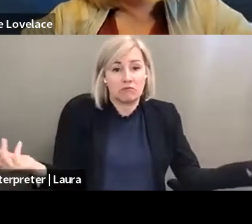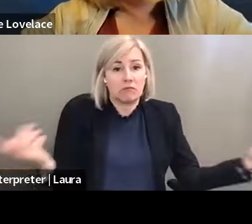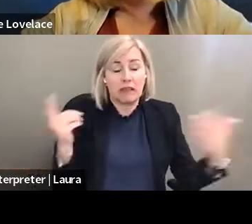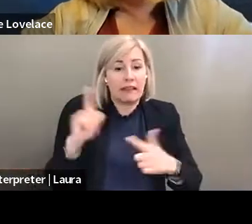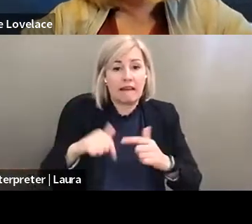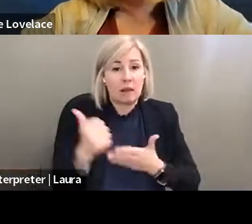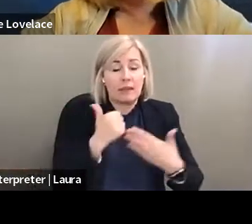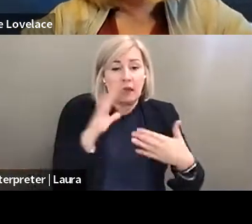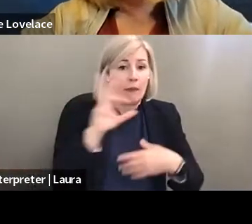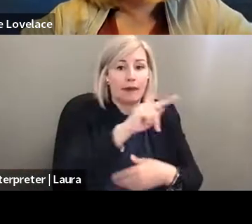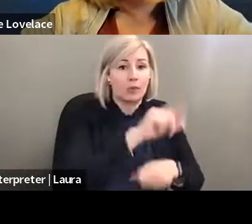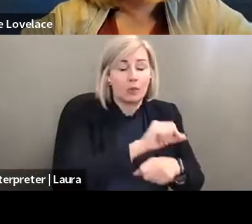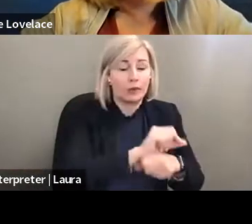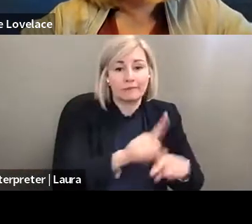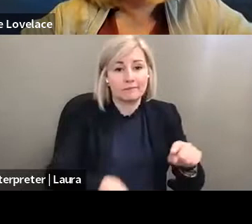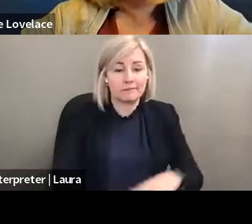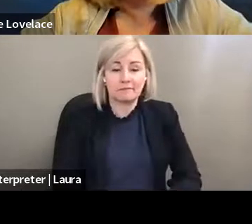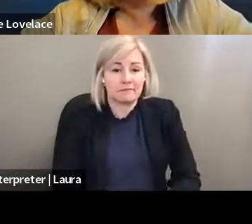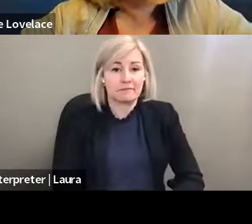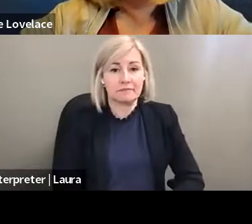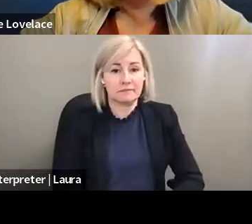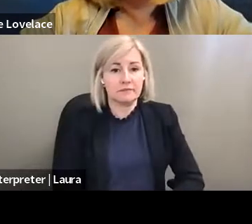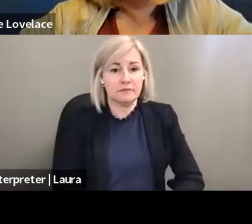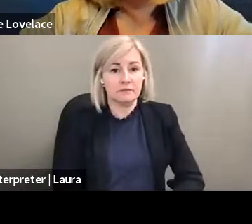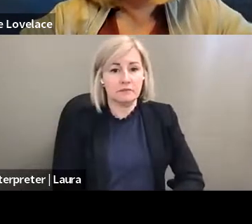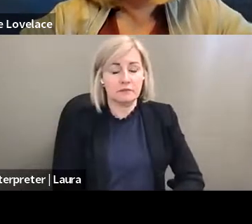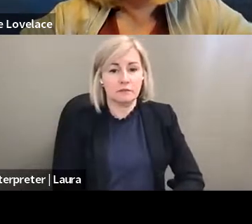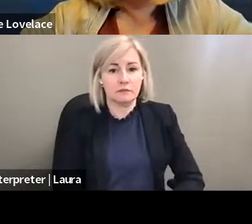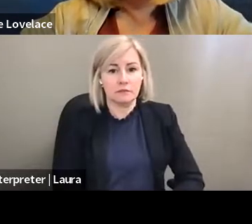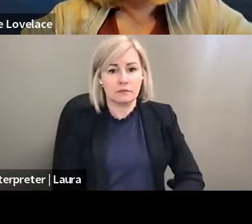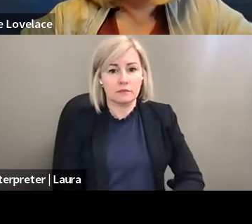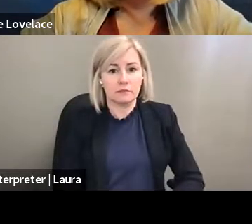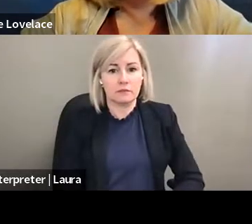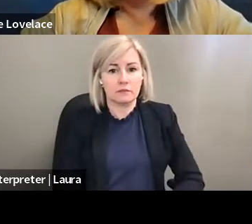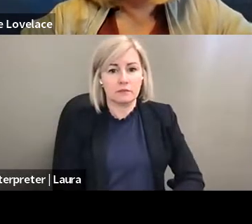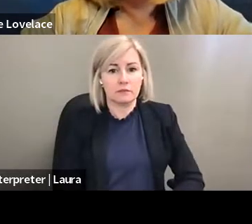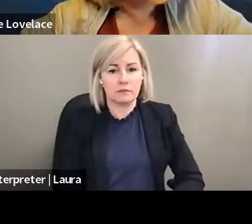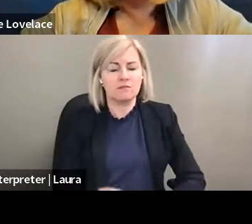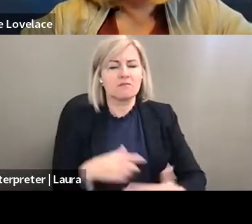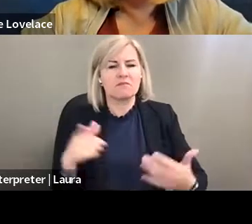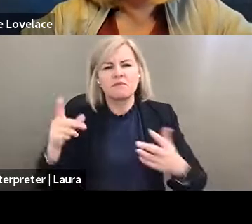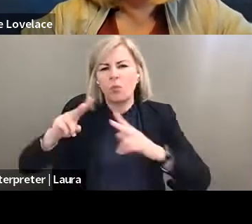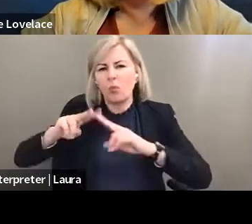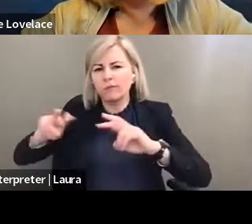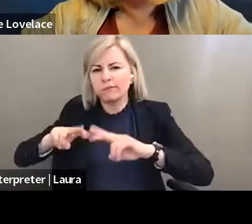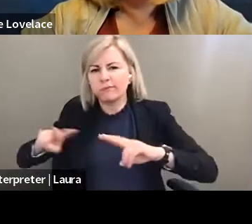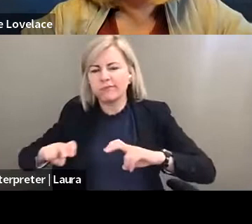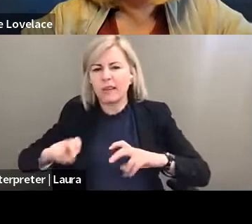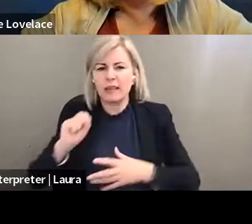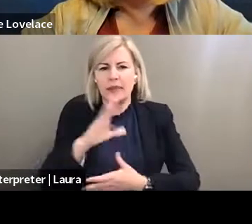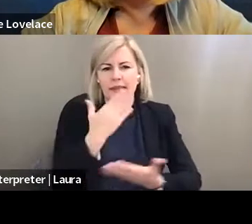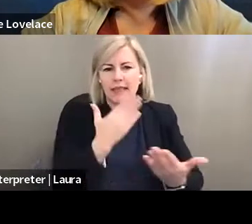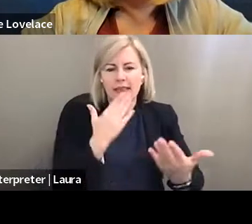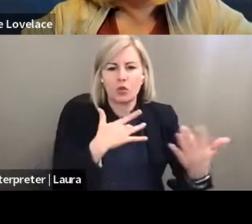work. So, it's. Well, we can look into that breakdown, Chad, and certainly get that back. Thank you for